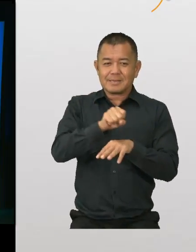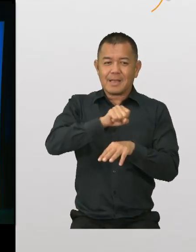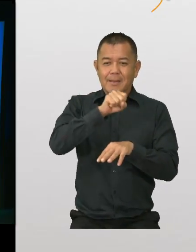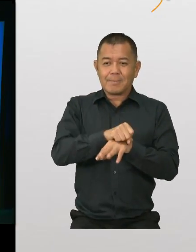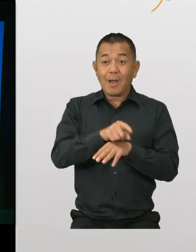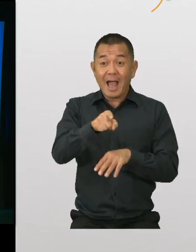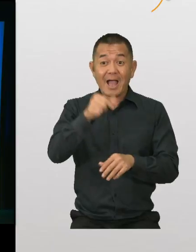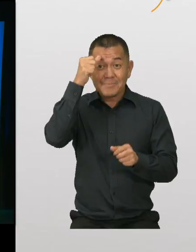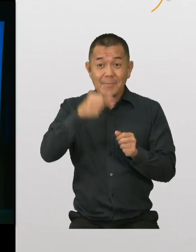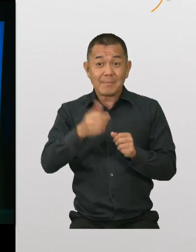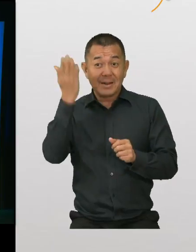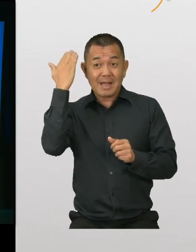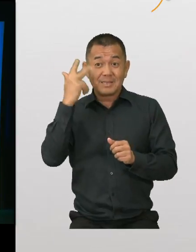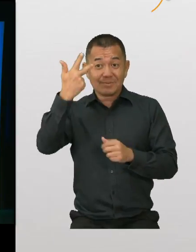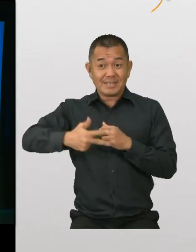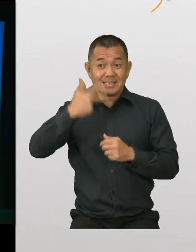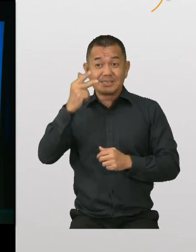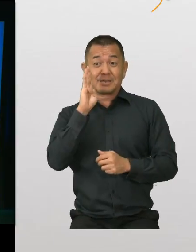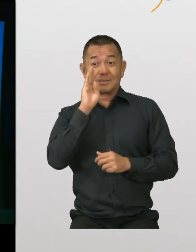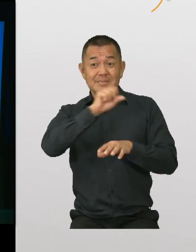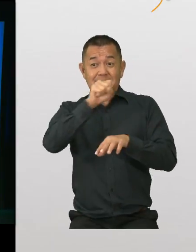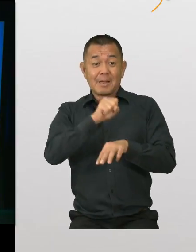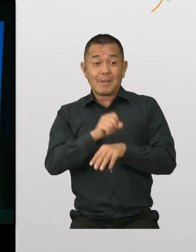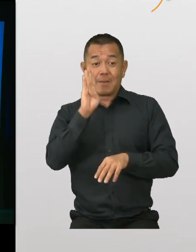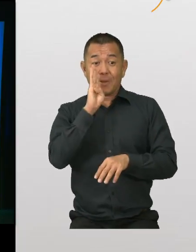UNESCO World Heritage Site.